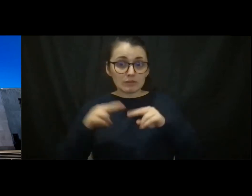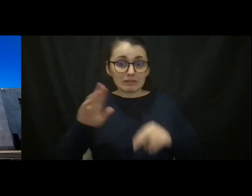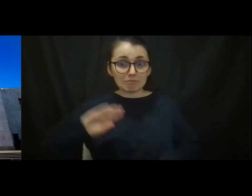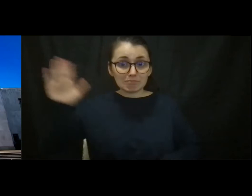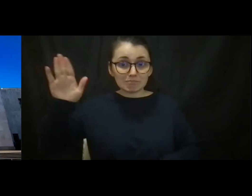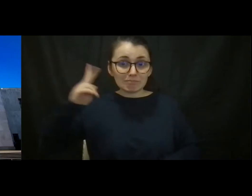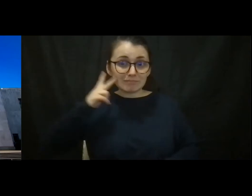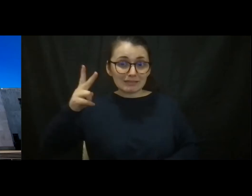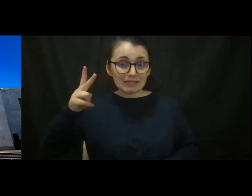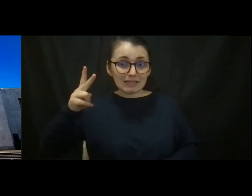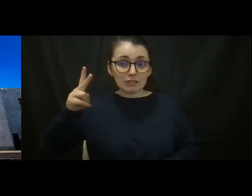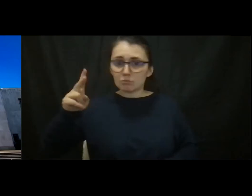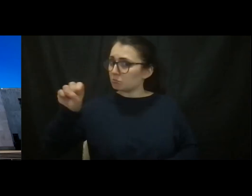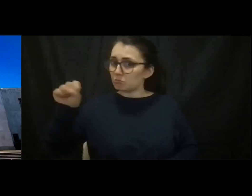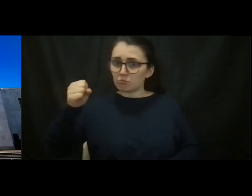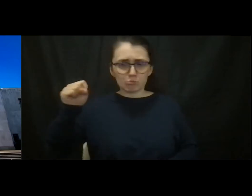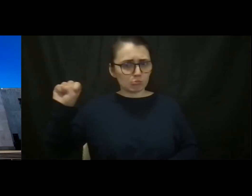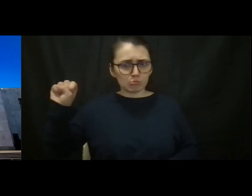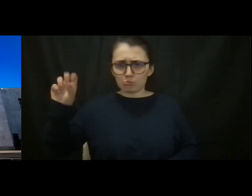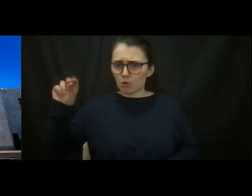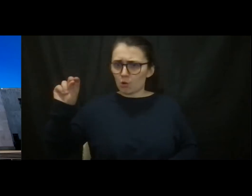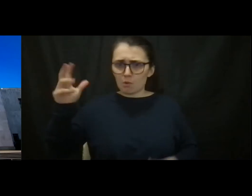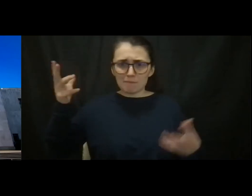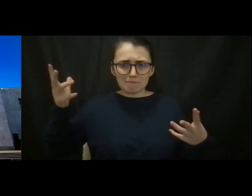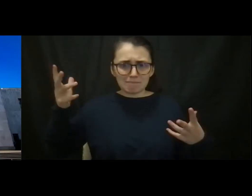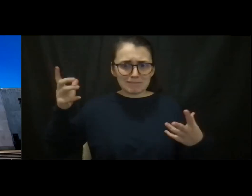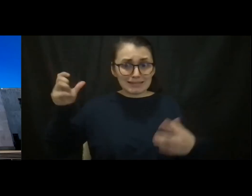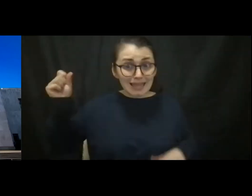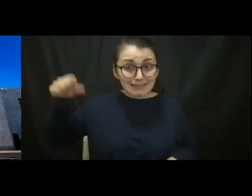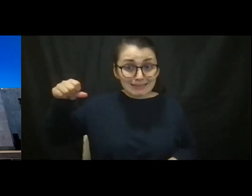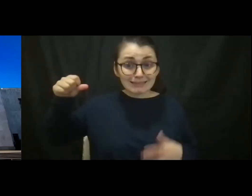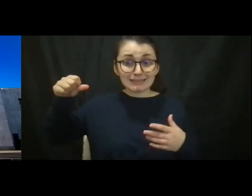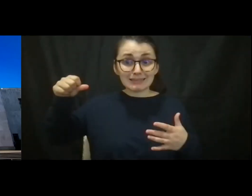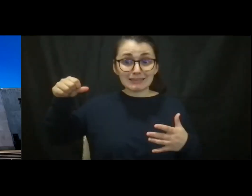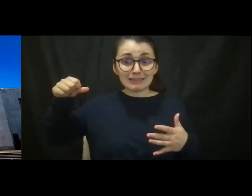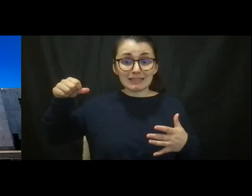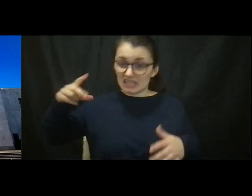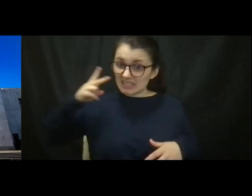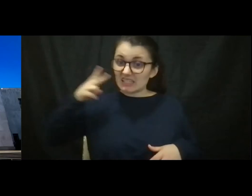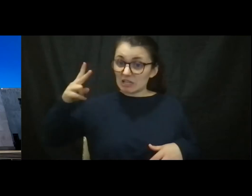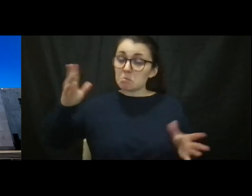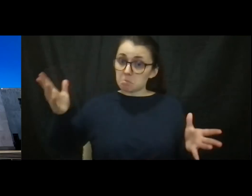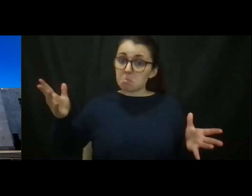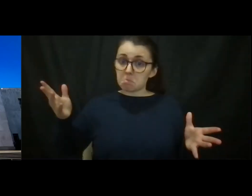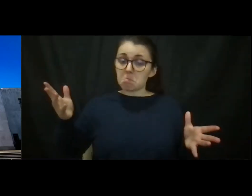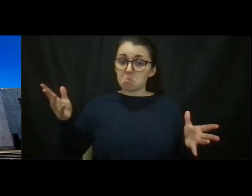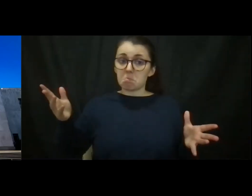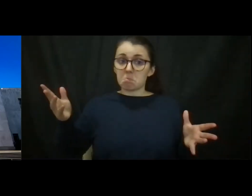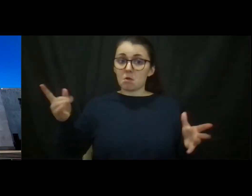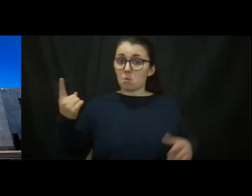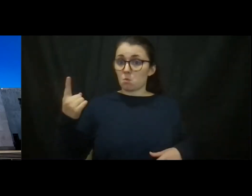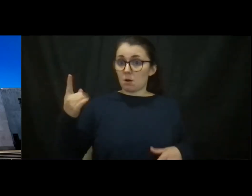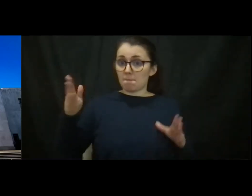some heads shaking no. Do we have any hands up? Yes. I see a couple. Okay, I see one